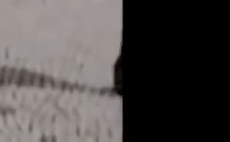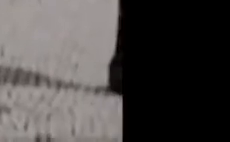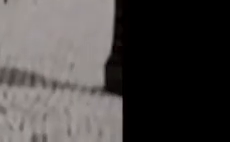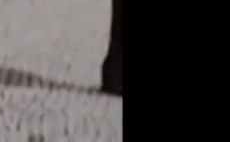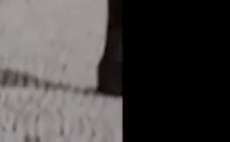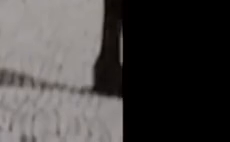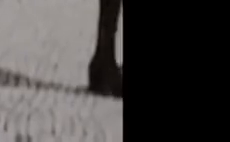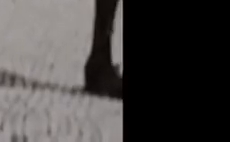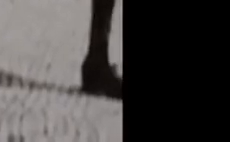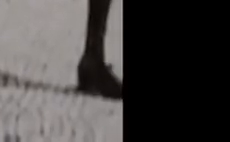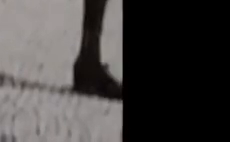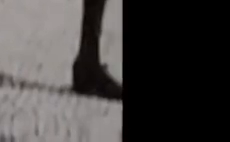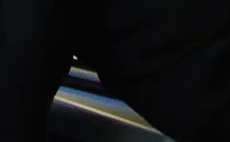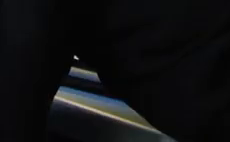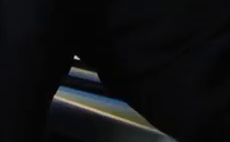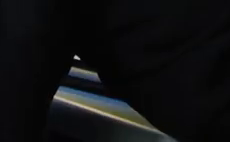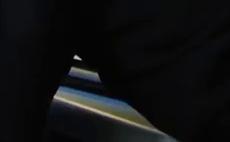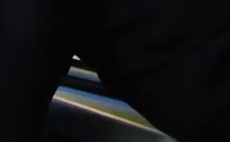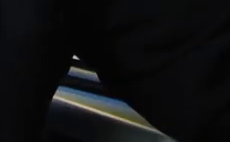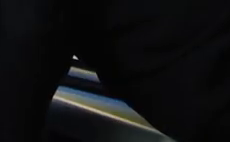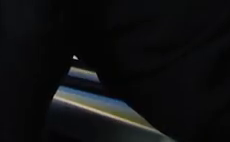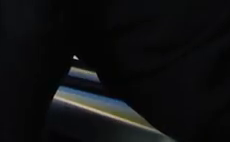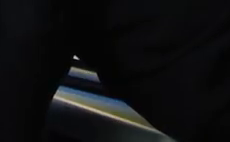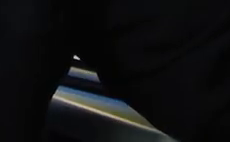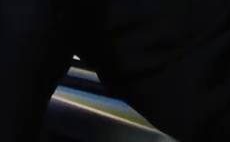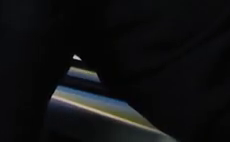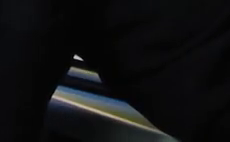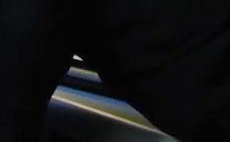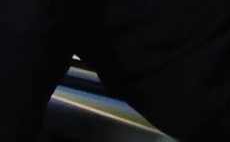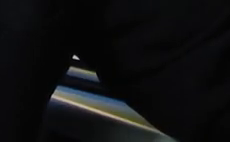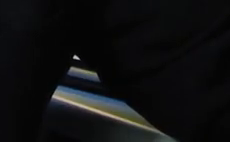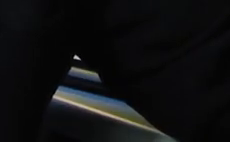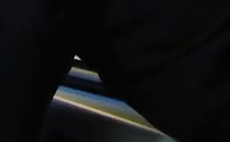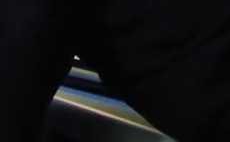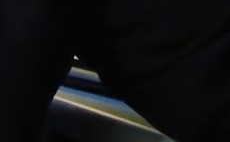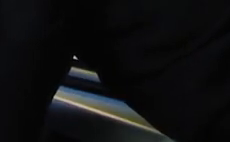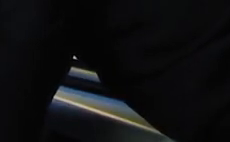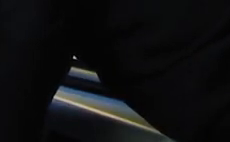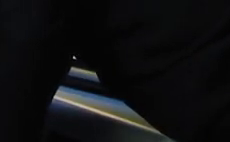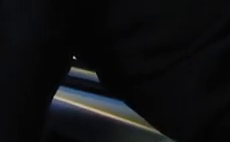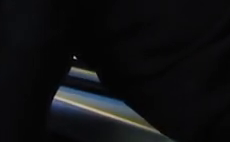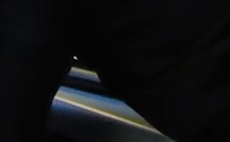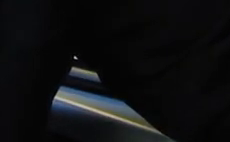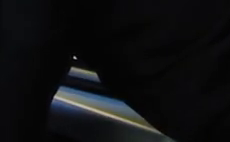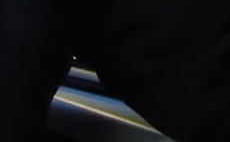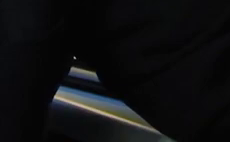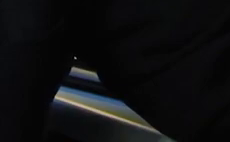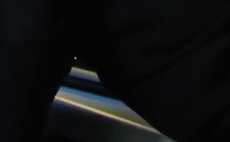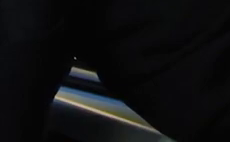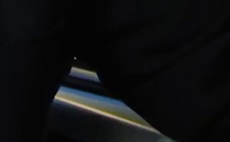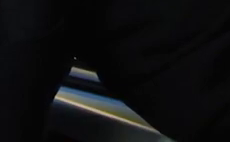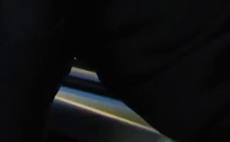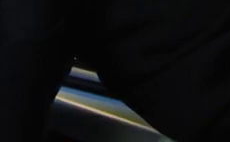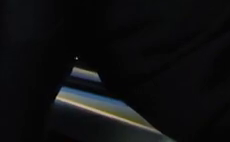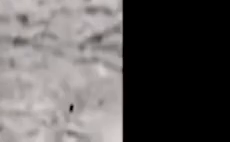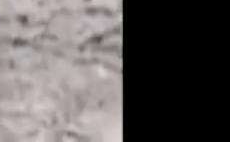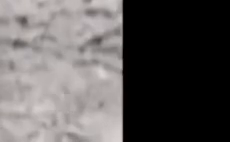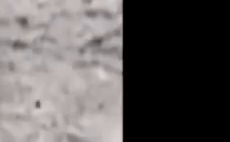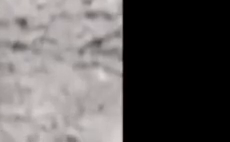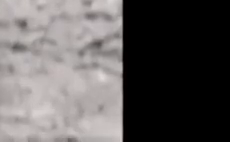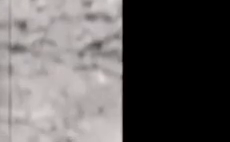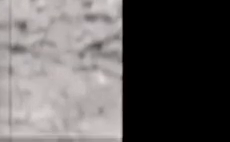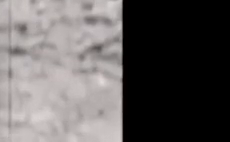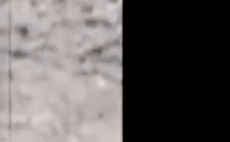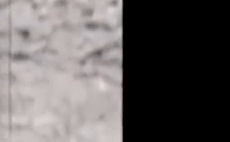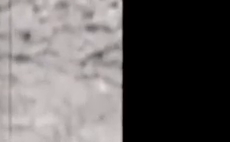It begs for a government bailout. That was a way to make the books of the post office look like they were losing money, so